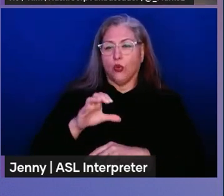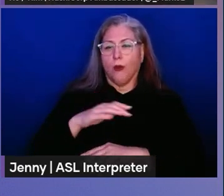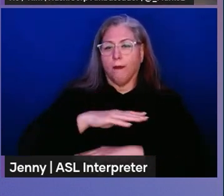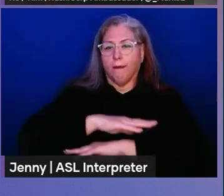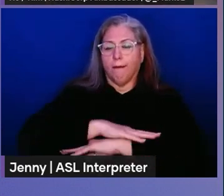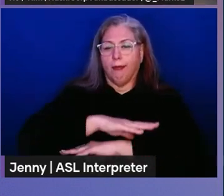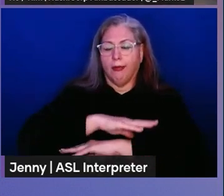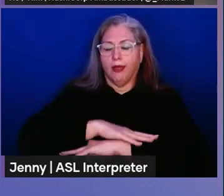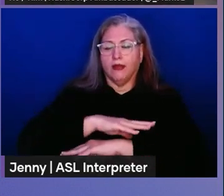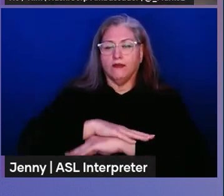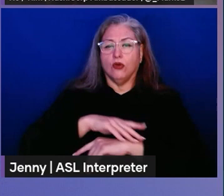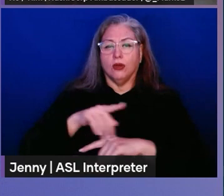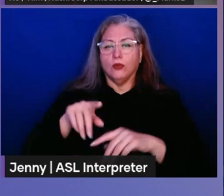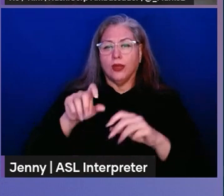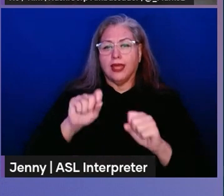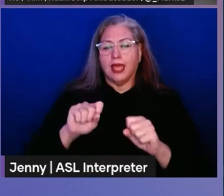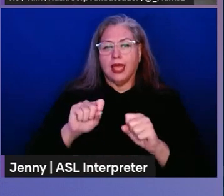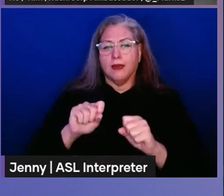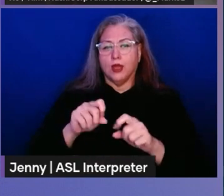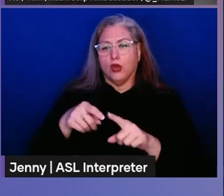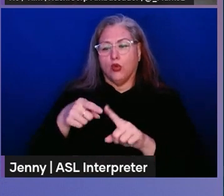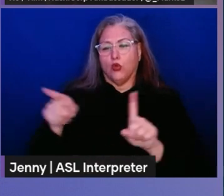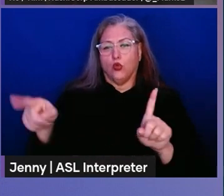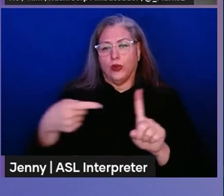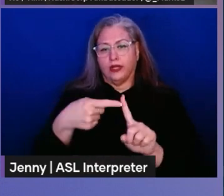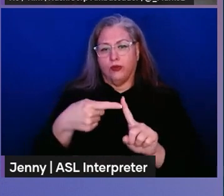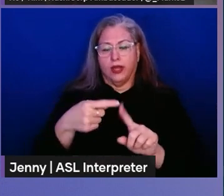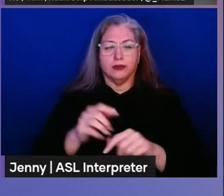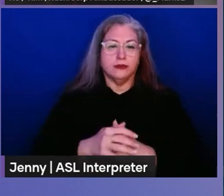of so you can be redirected automatically there.